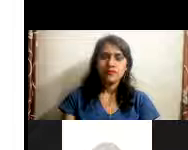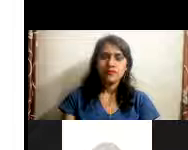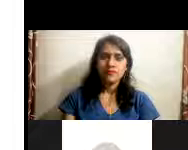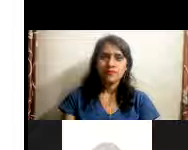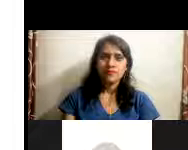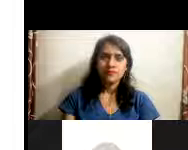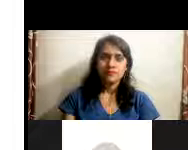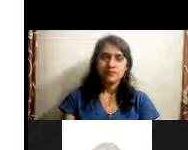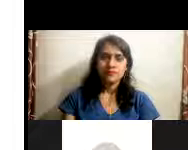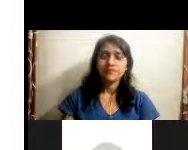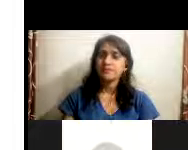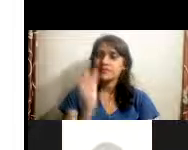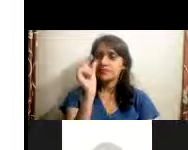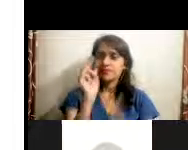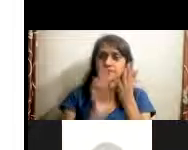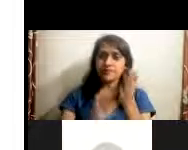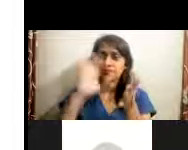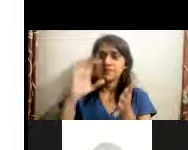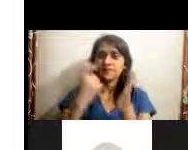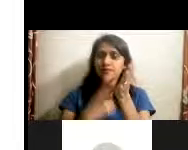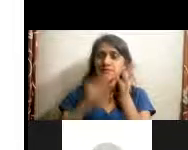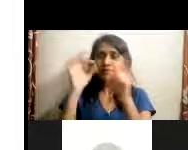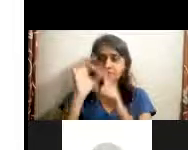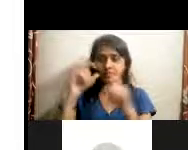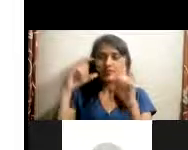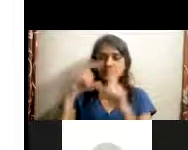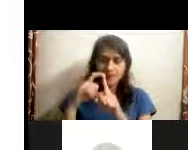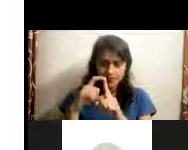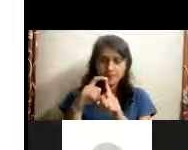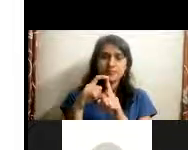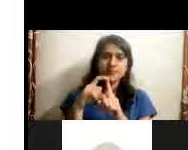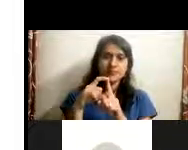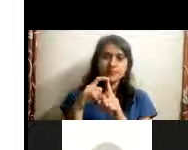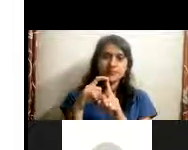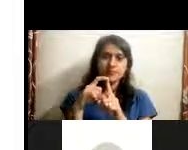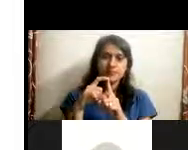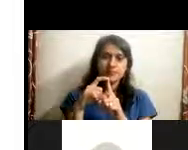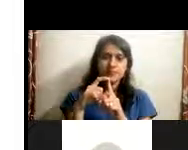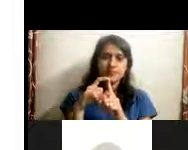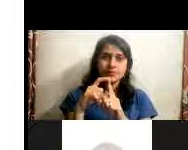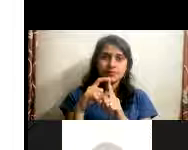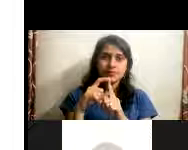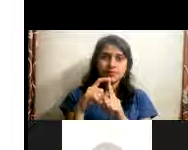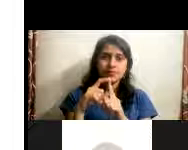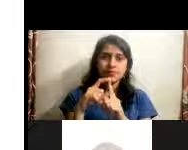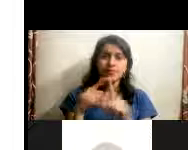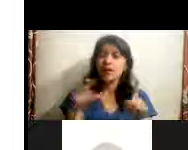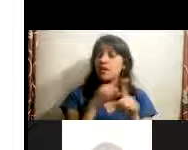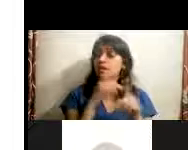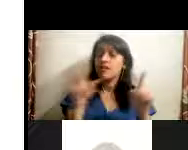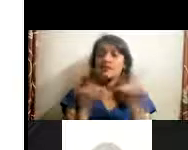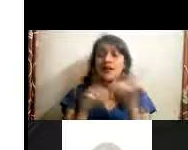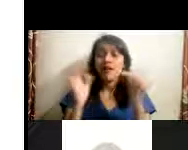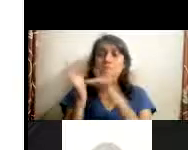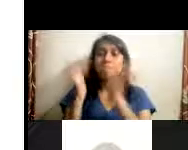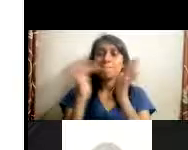on the Rights of Persons with Disabilities, which is the kind of a Bible for all the